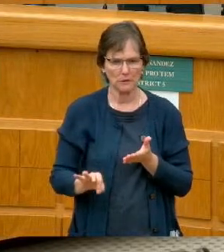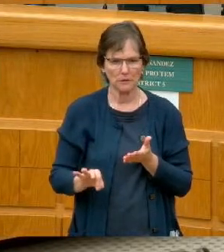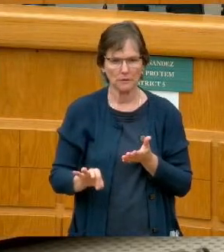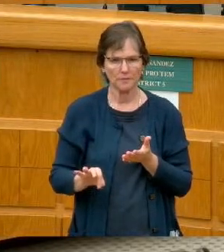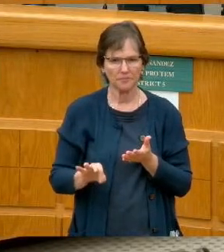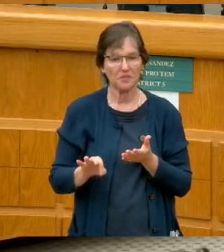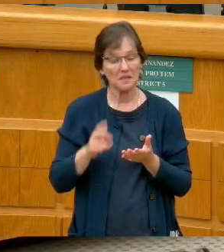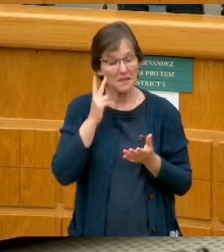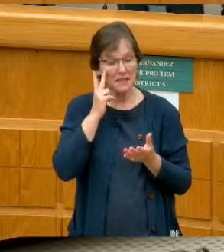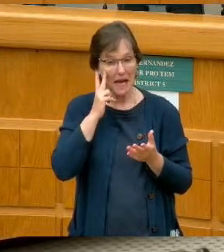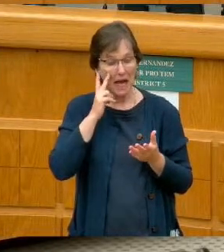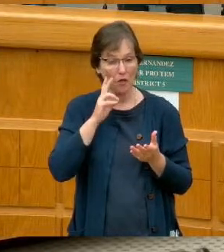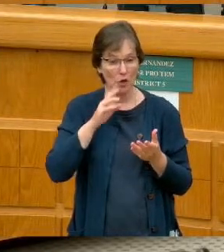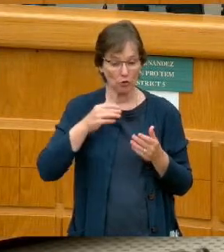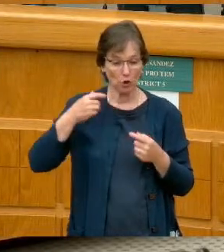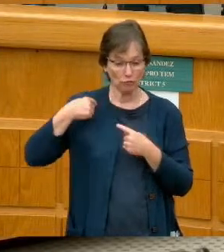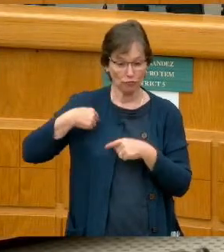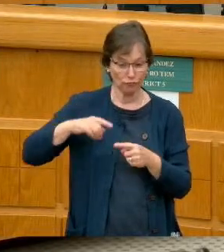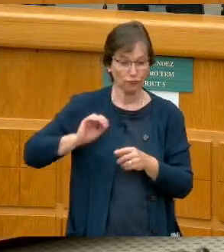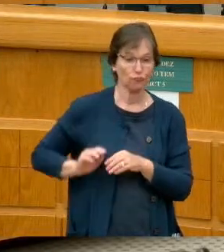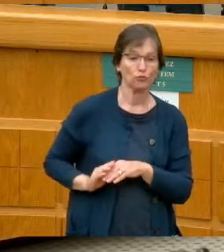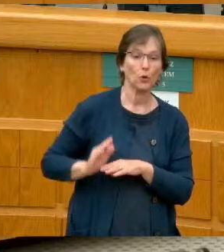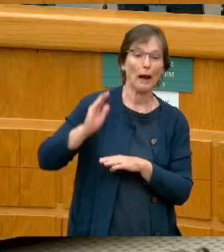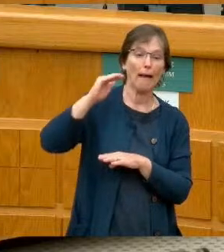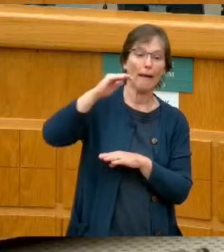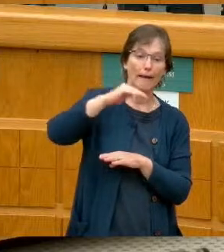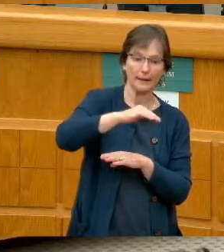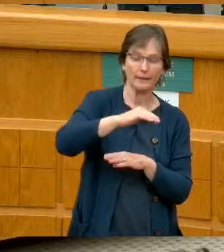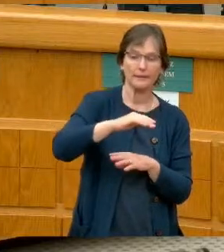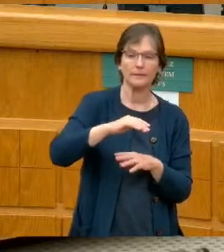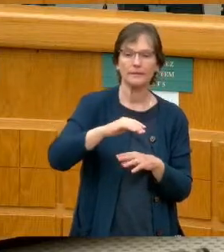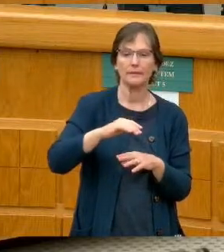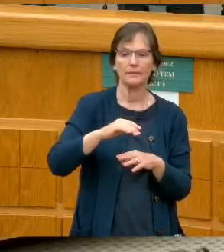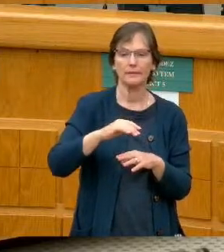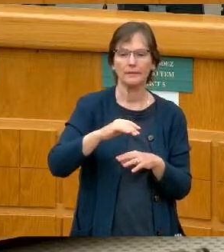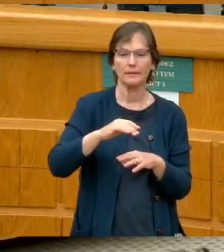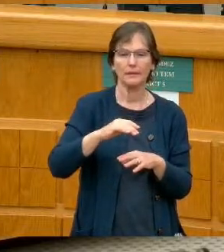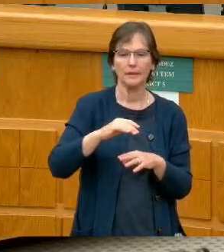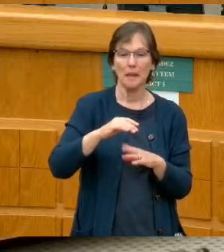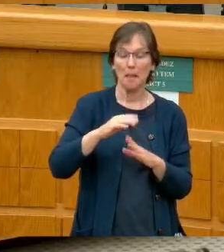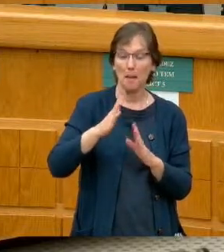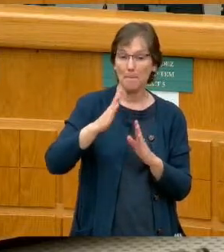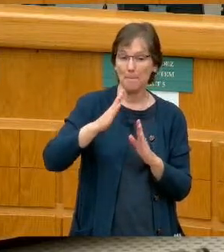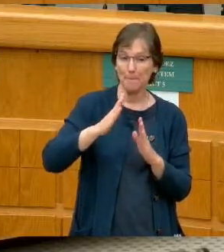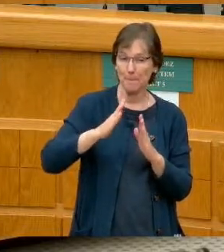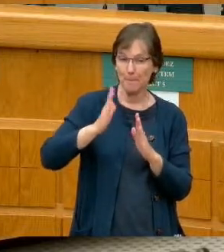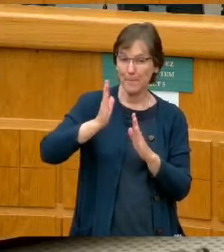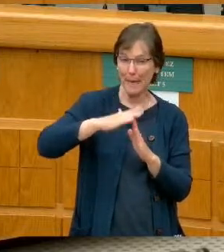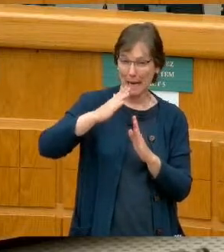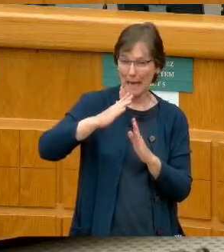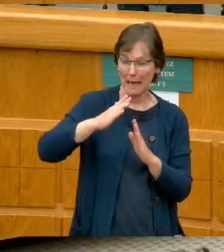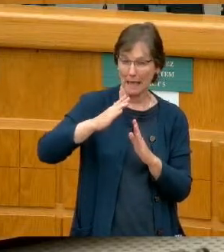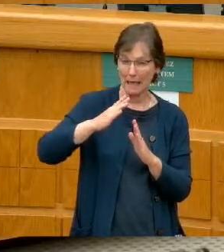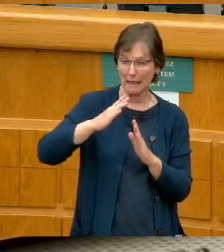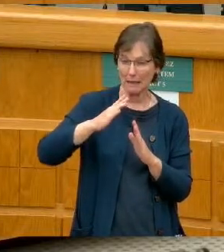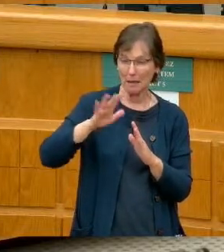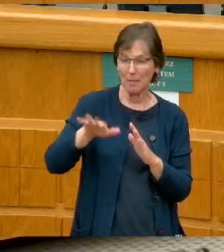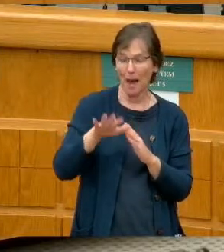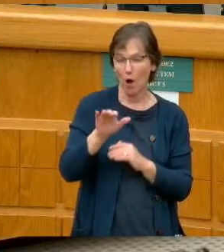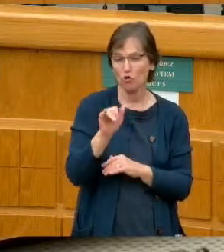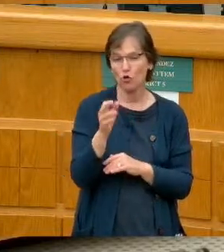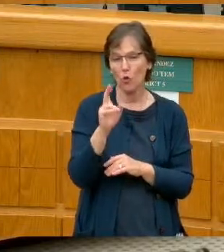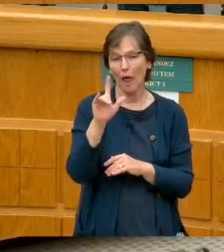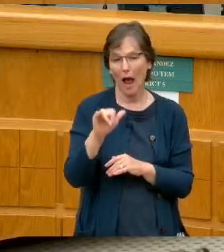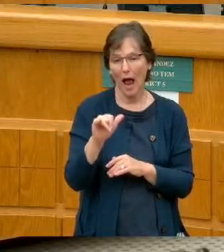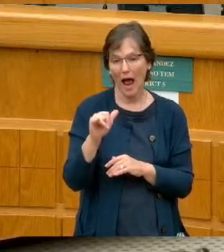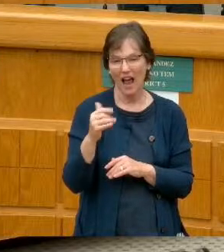the trend, and I'll show you later on another graph, but you can see we reached the peak probably around that 13th or 15th of July, and